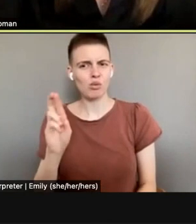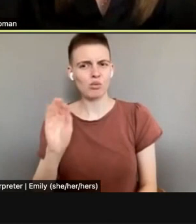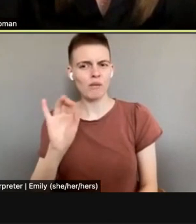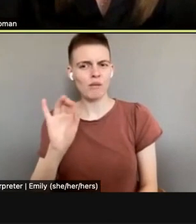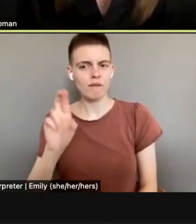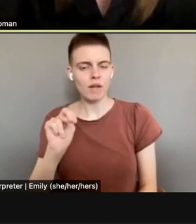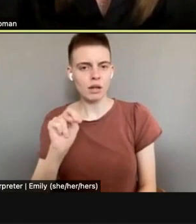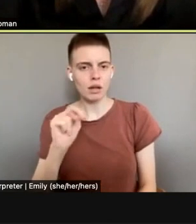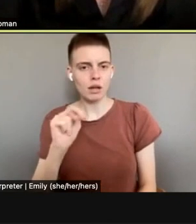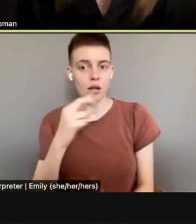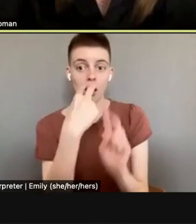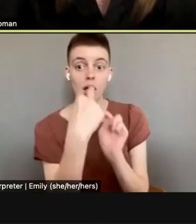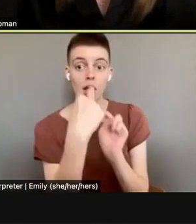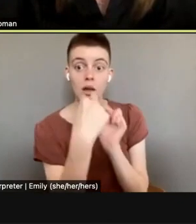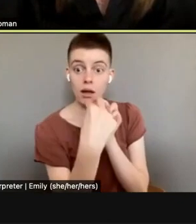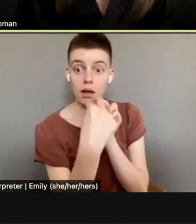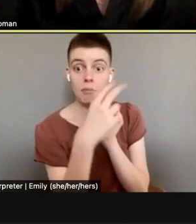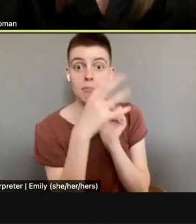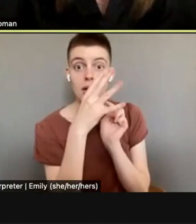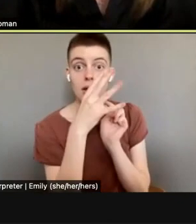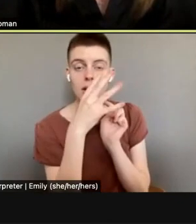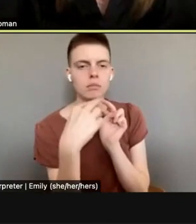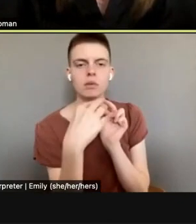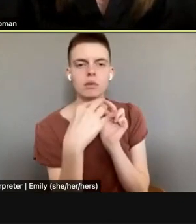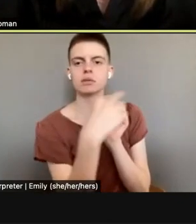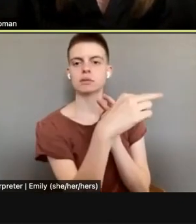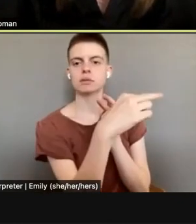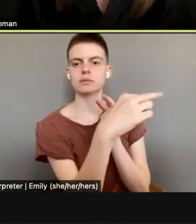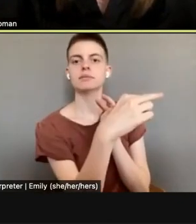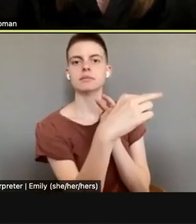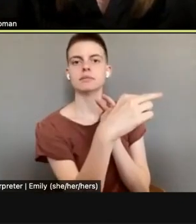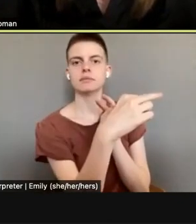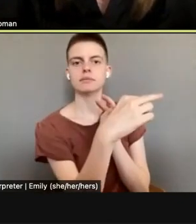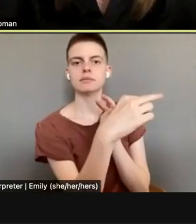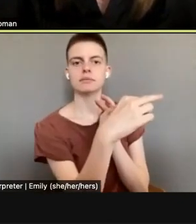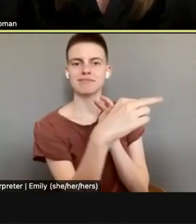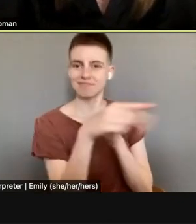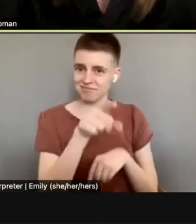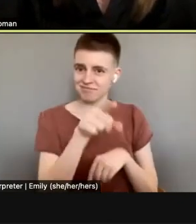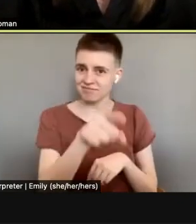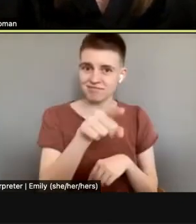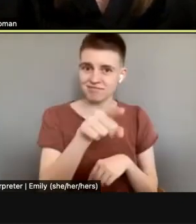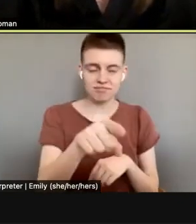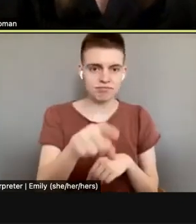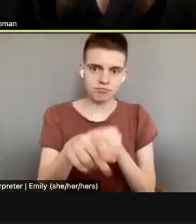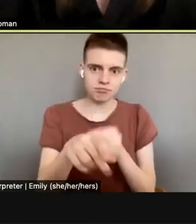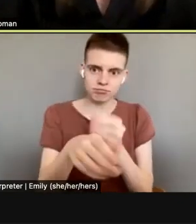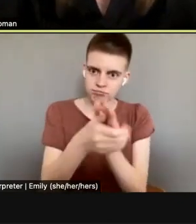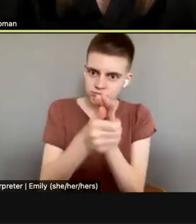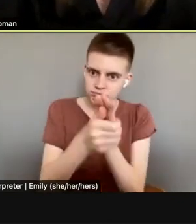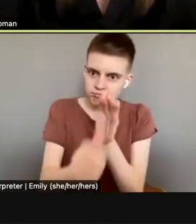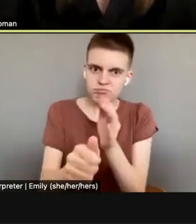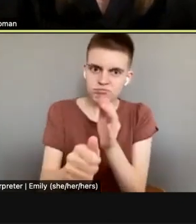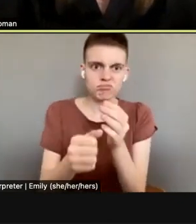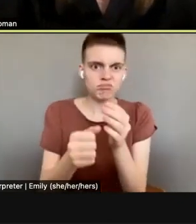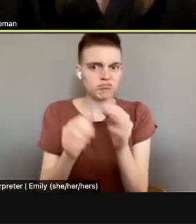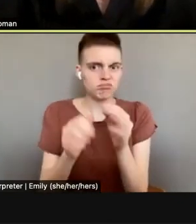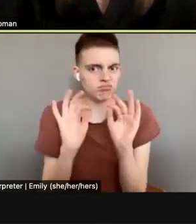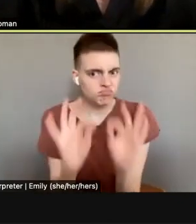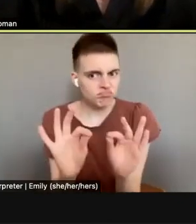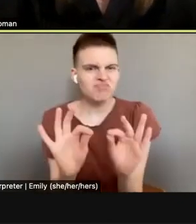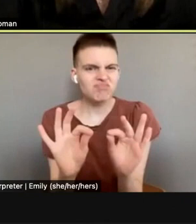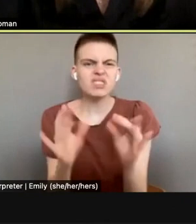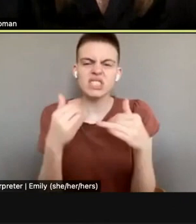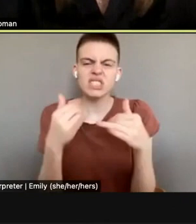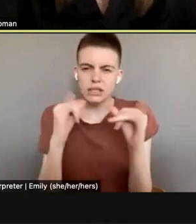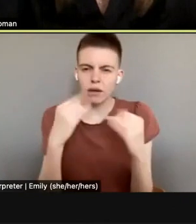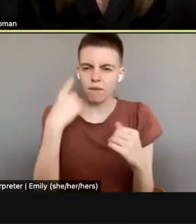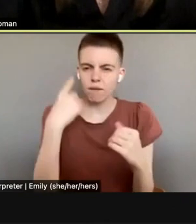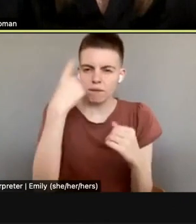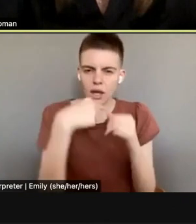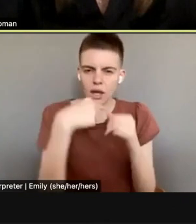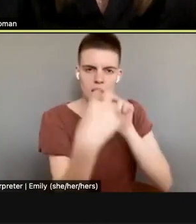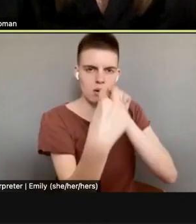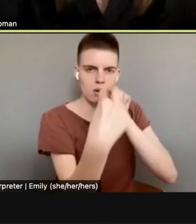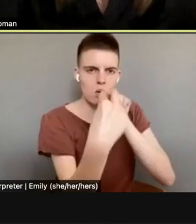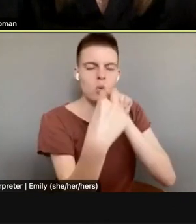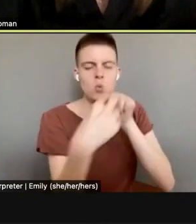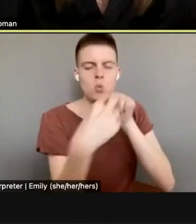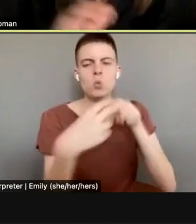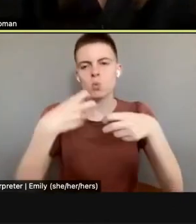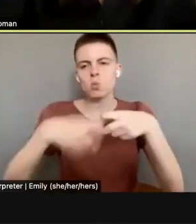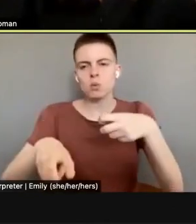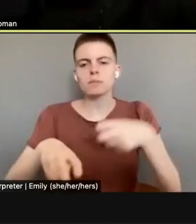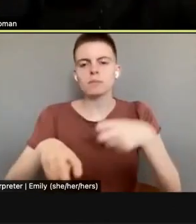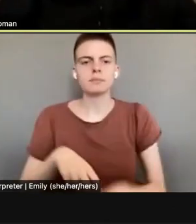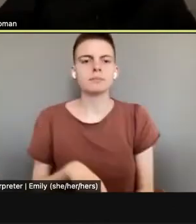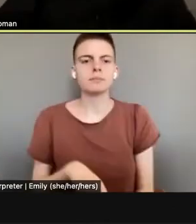face is. He sort of looks over to the side. So even this child who's quite talented, that faces are still really hard. Okay, let me see